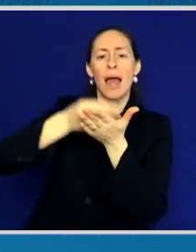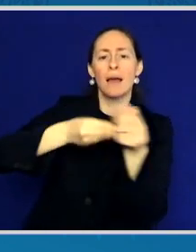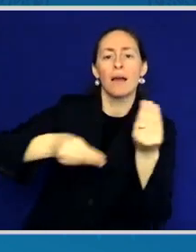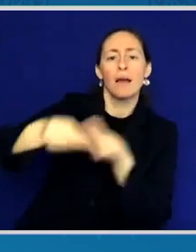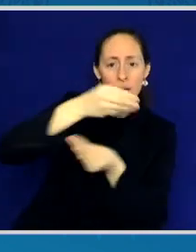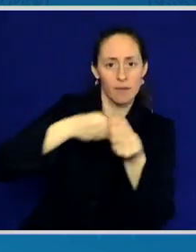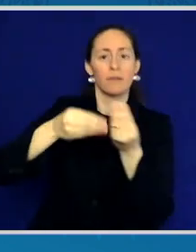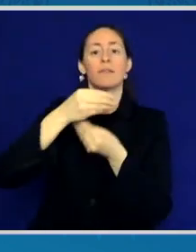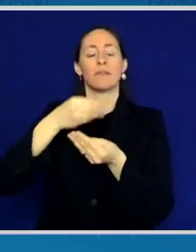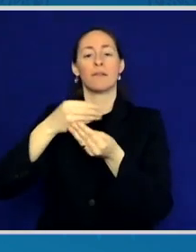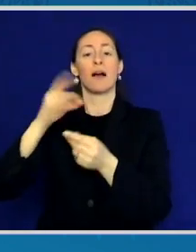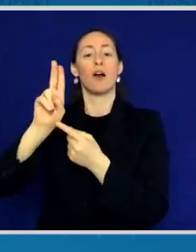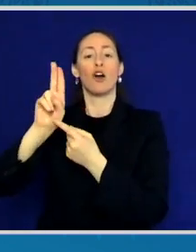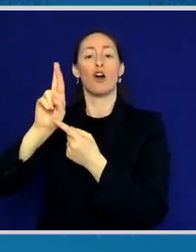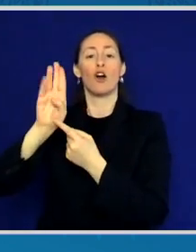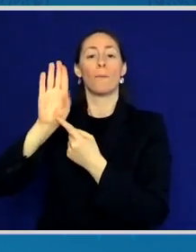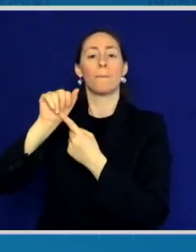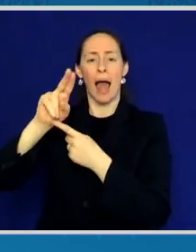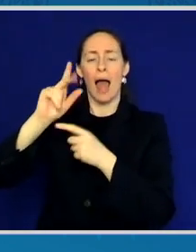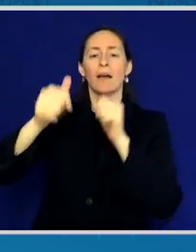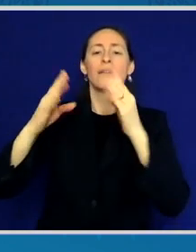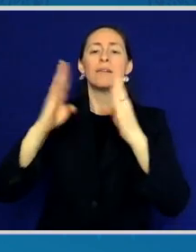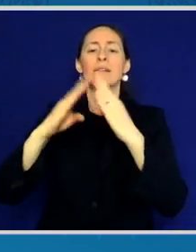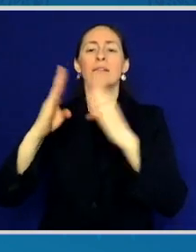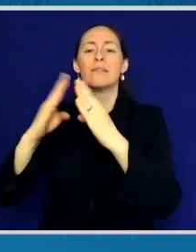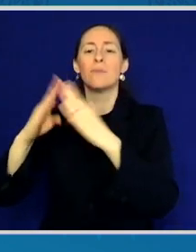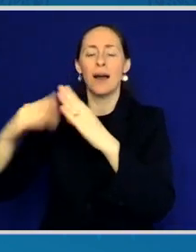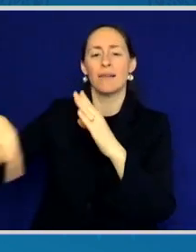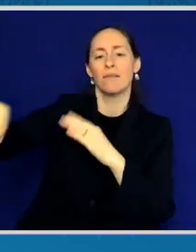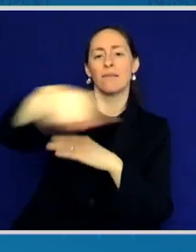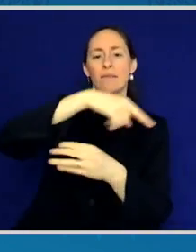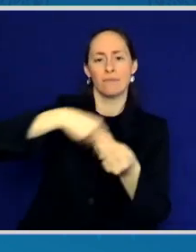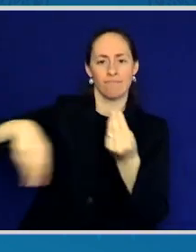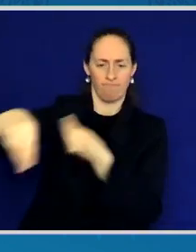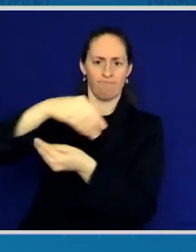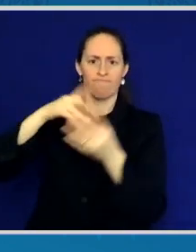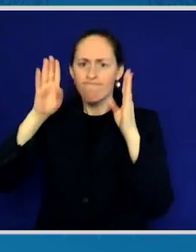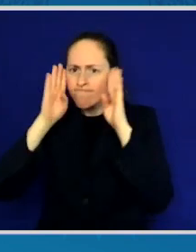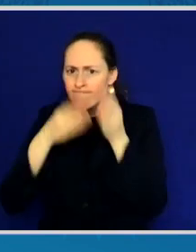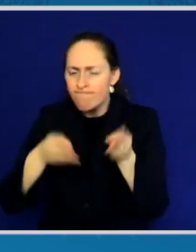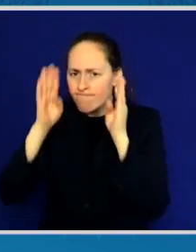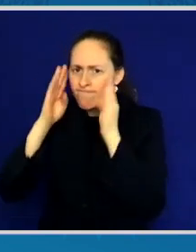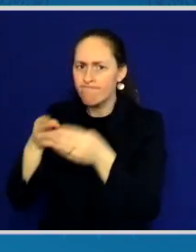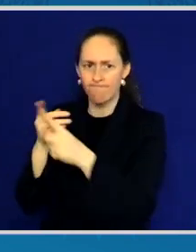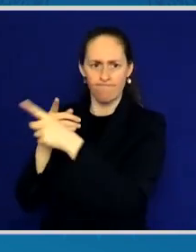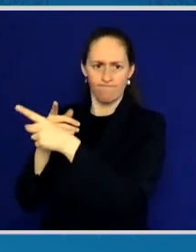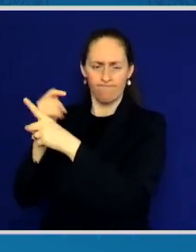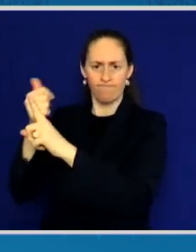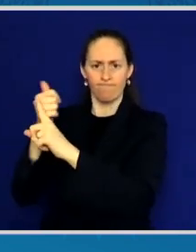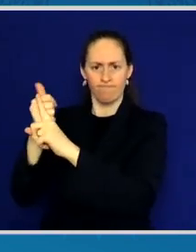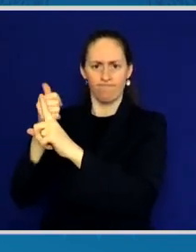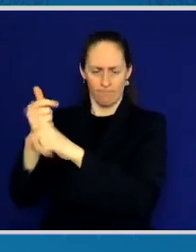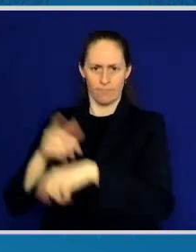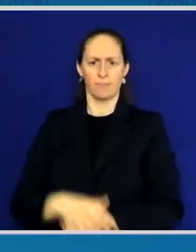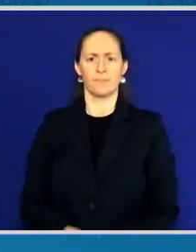talking with the senator when he first took the chairmanship, and he said, people always refer to it as the Banking